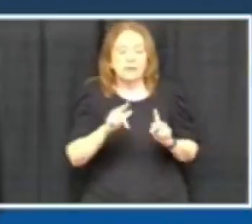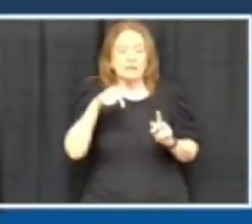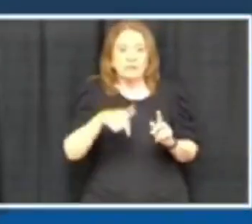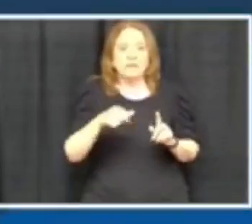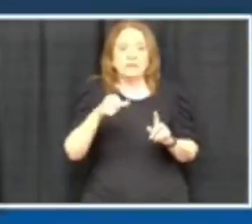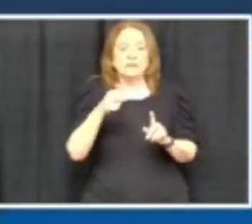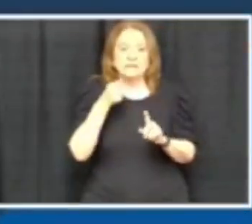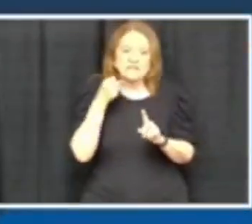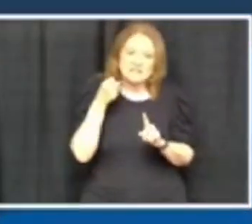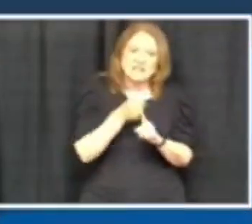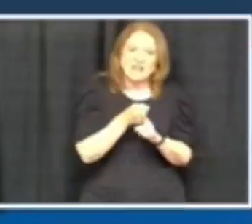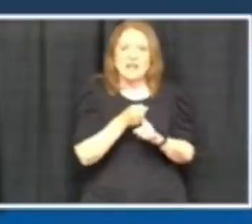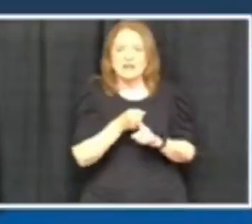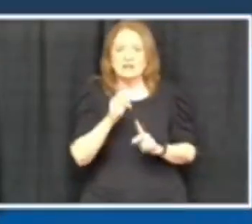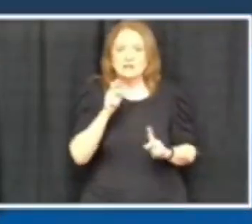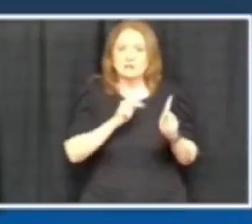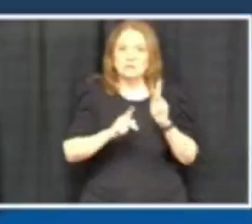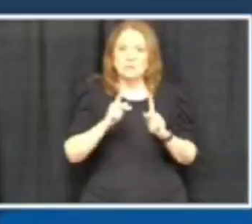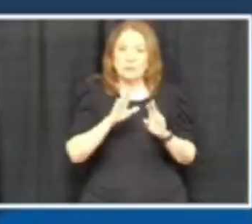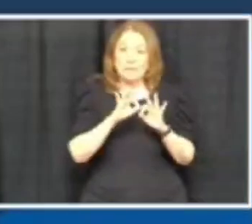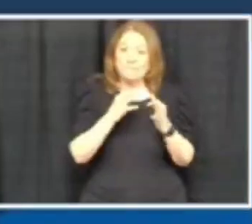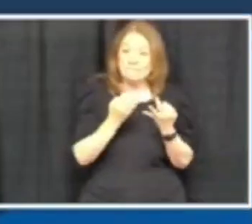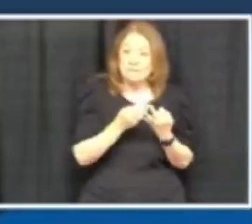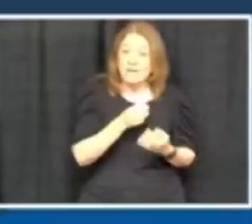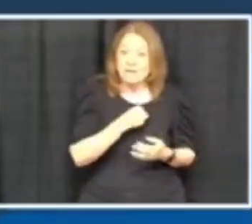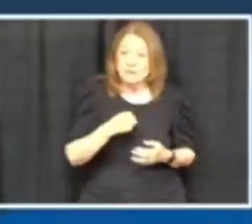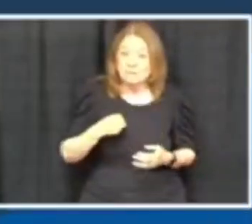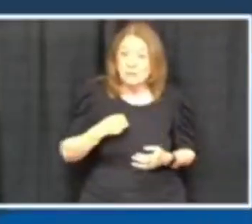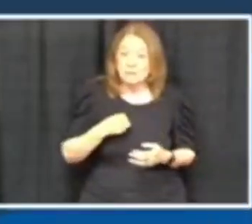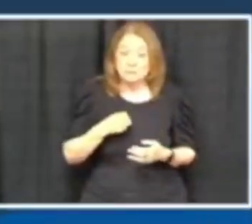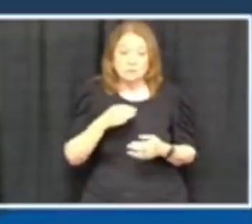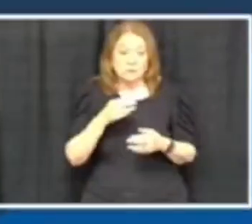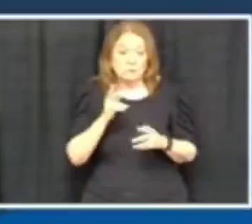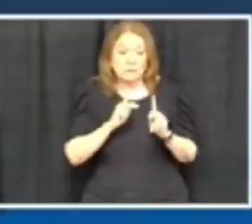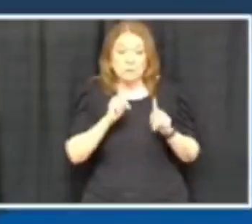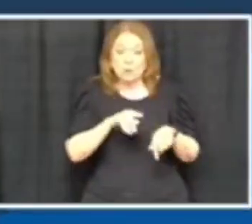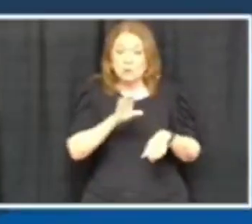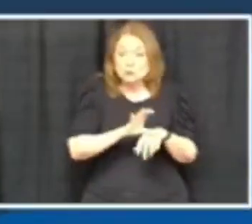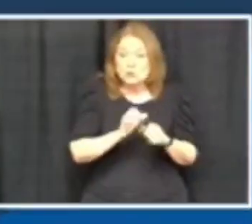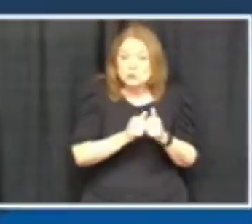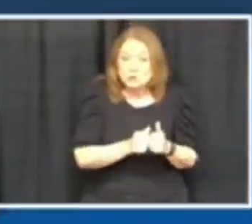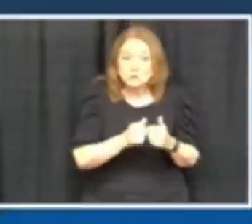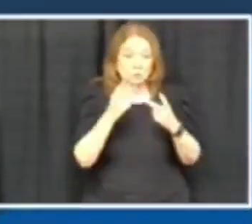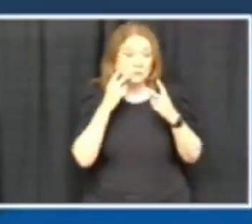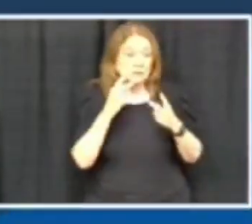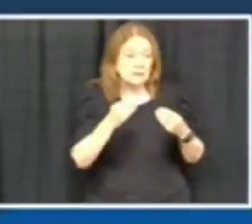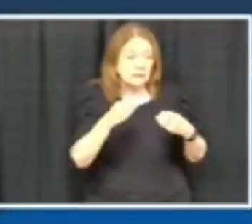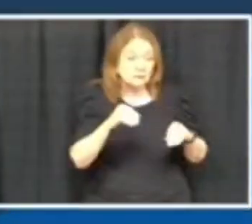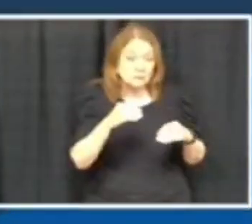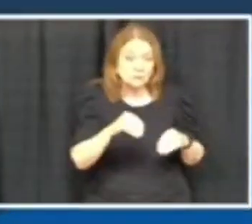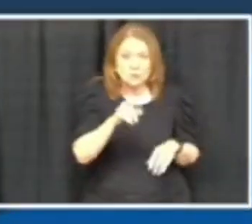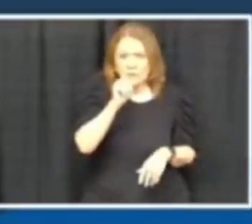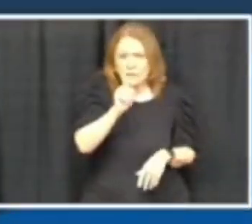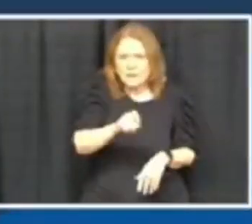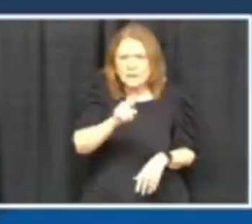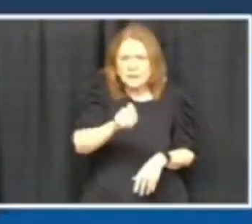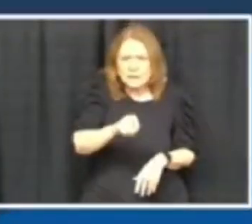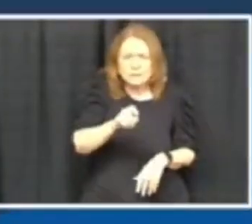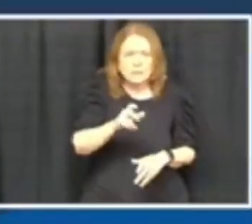attacks on people and family members, people that we go to church with, people that we see in the store, they need to